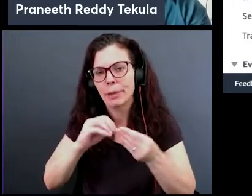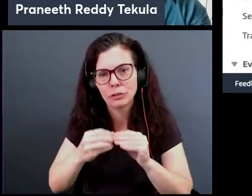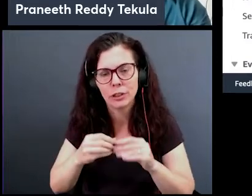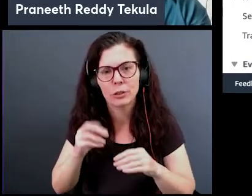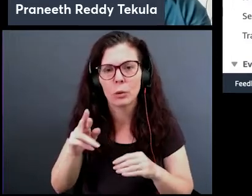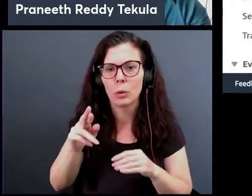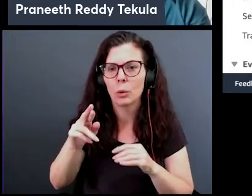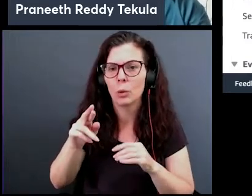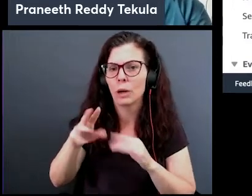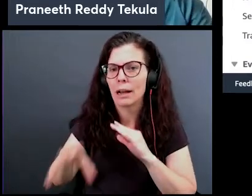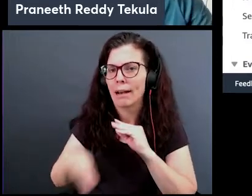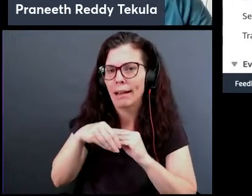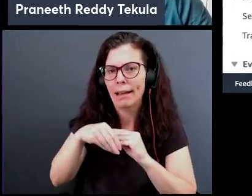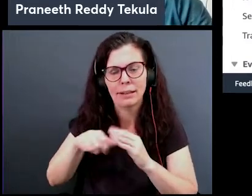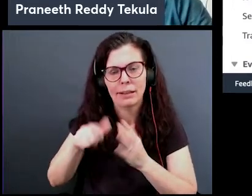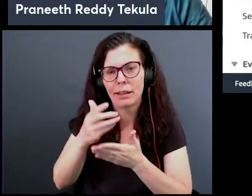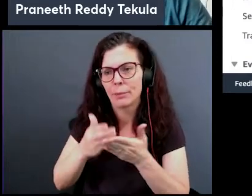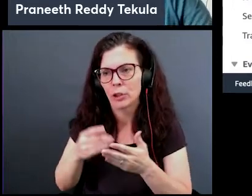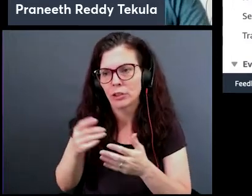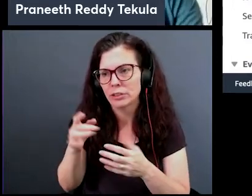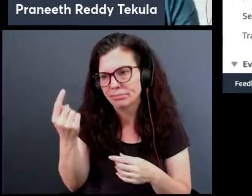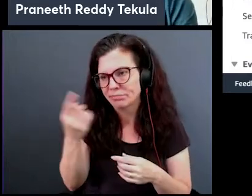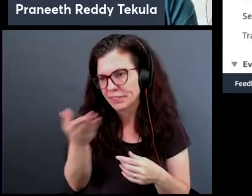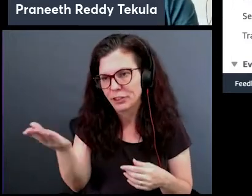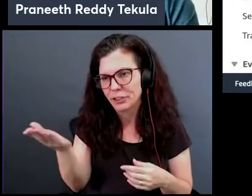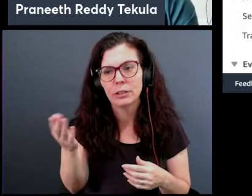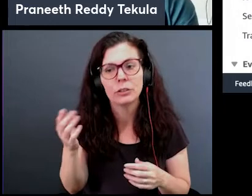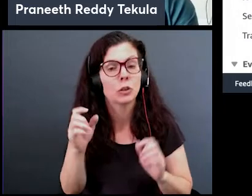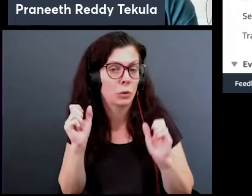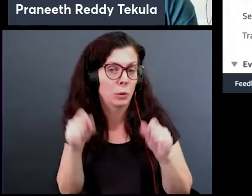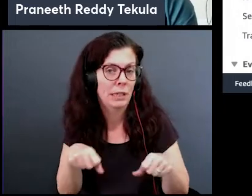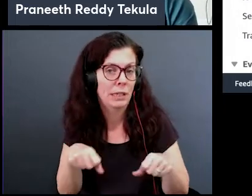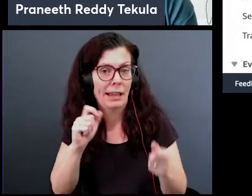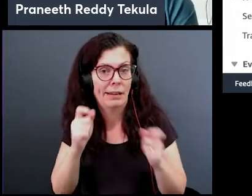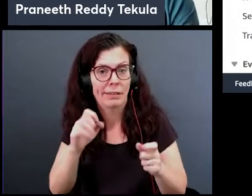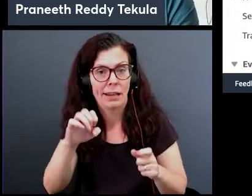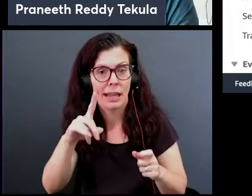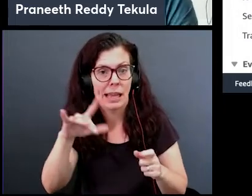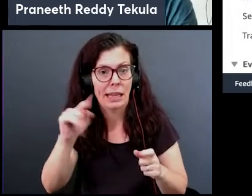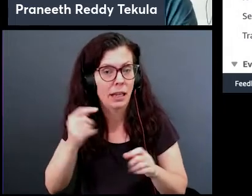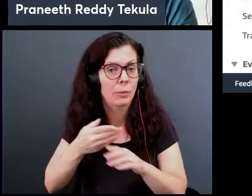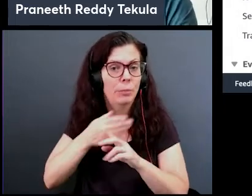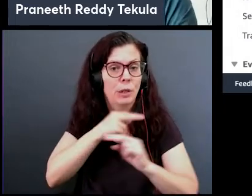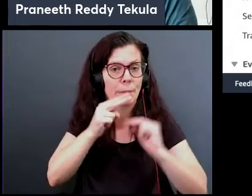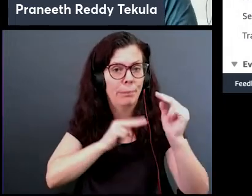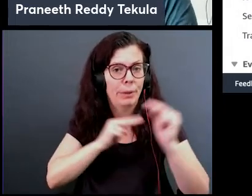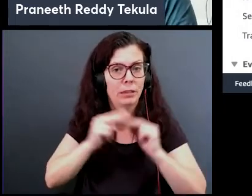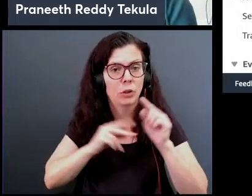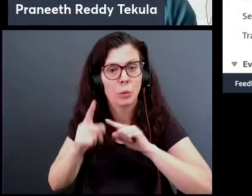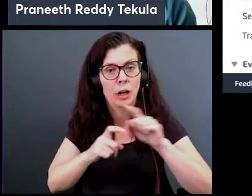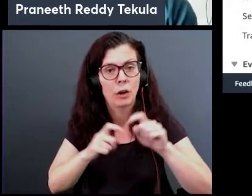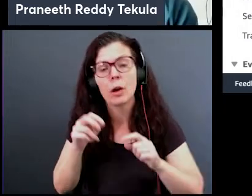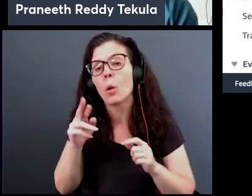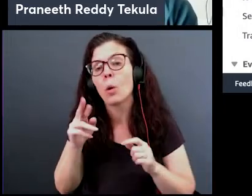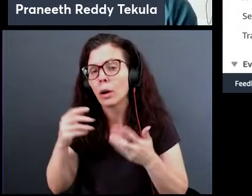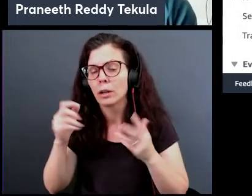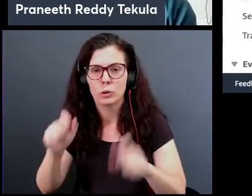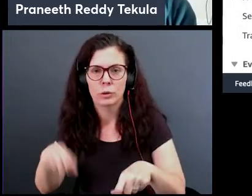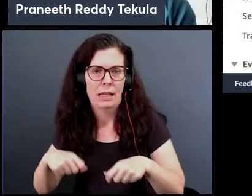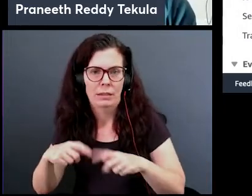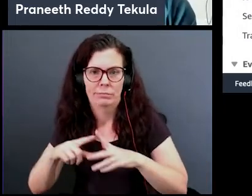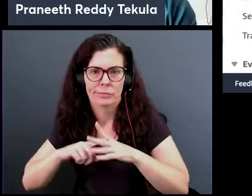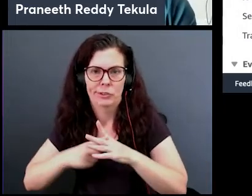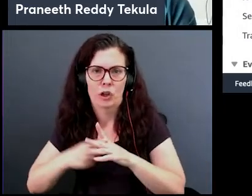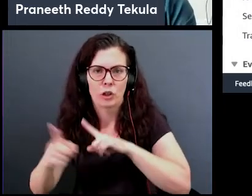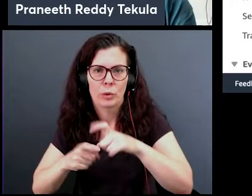other dimension over here, that's where you can edit a pre-built query, or you can build your query from the scratch through using